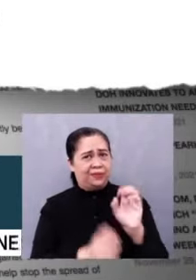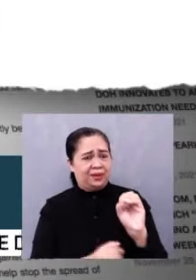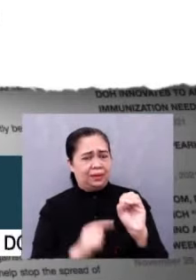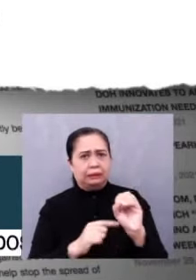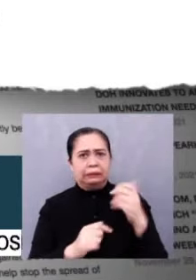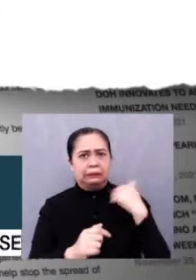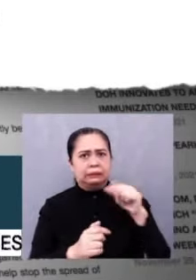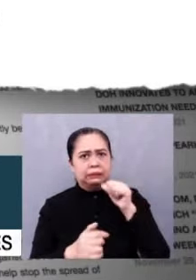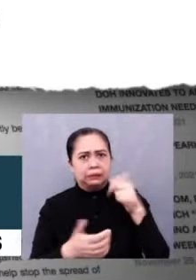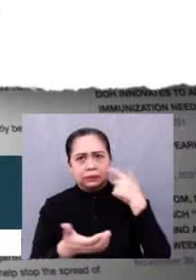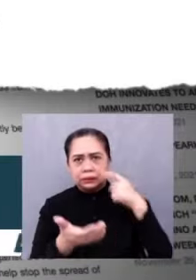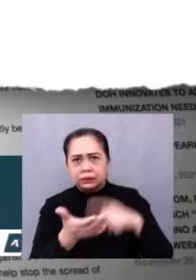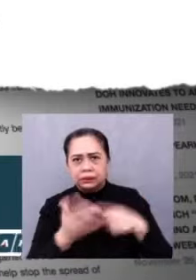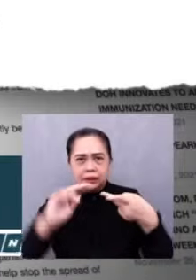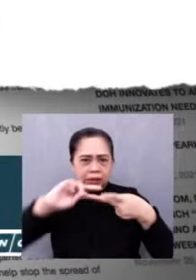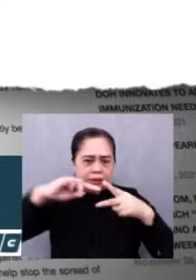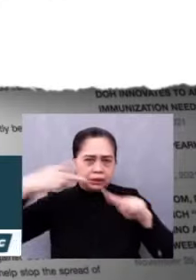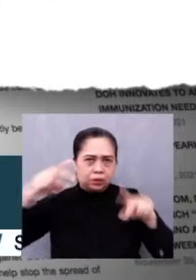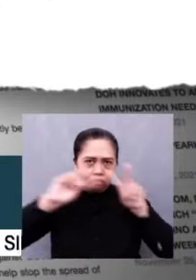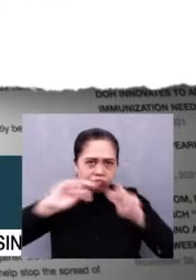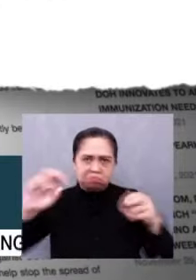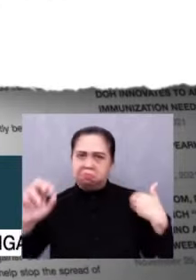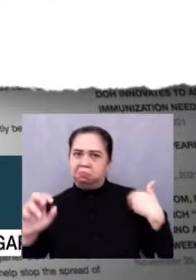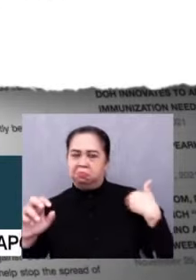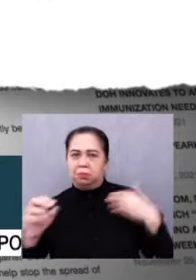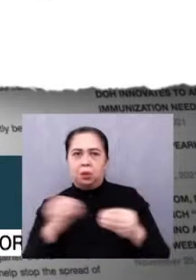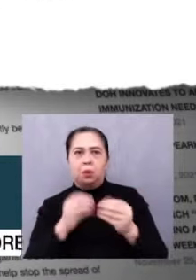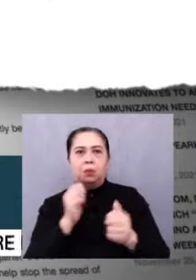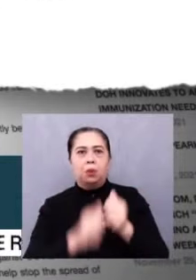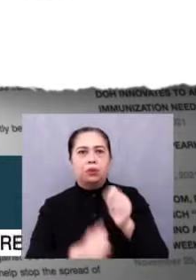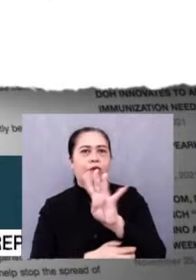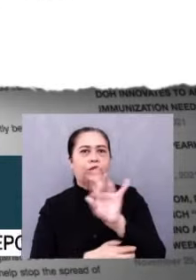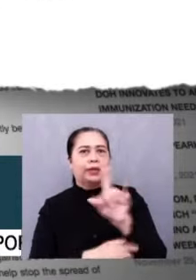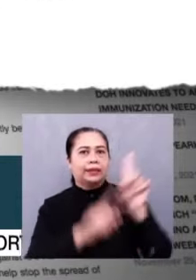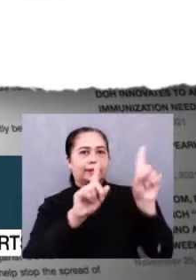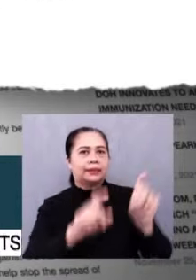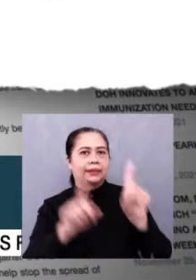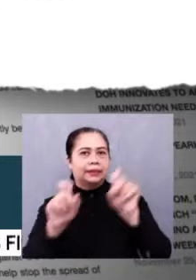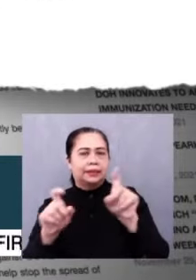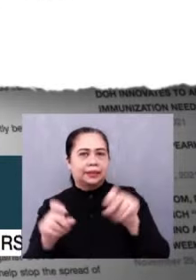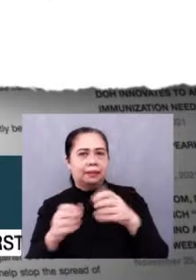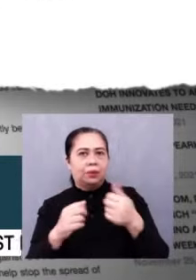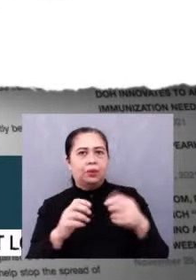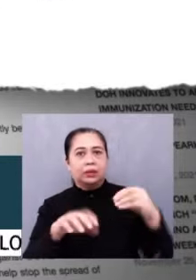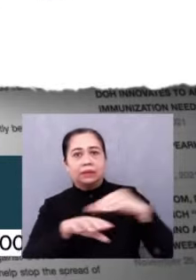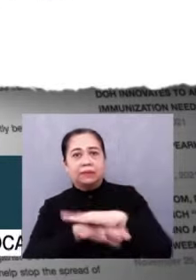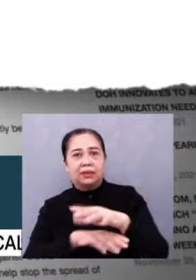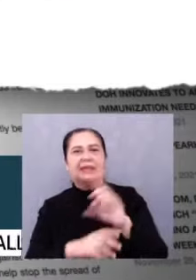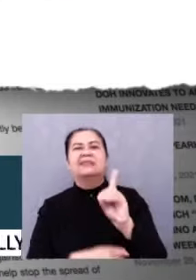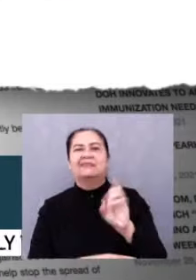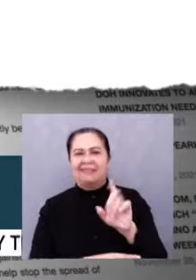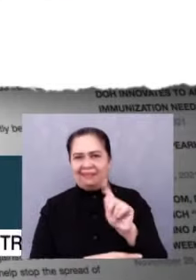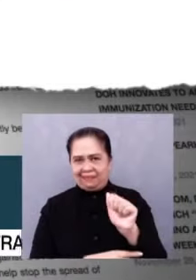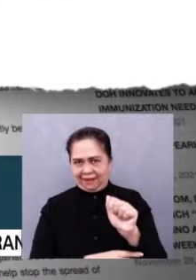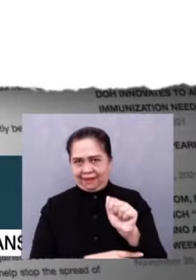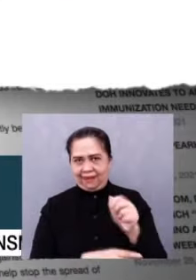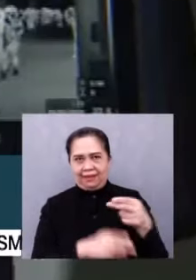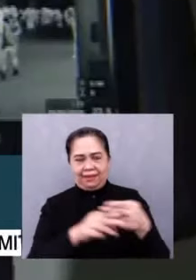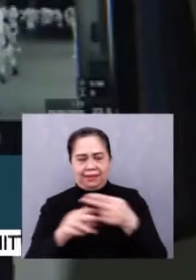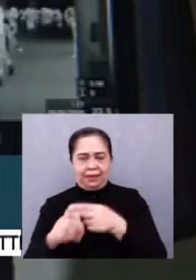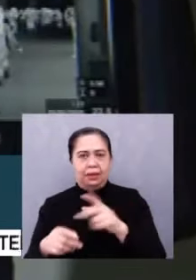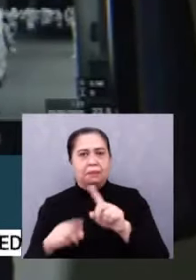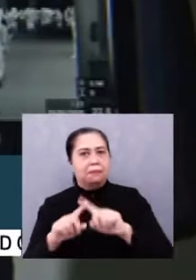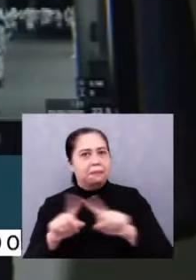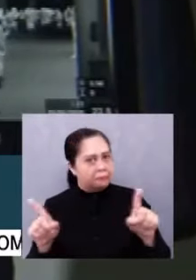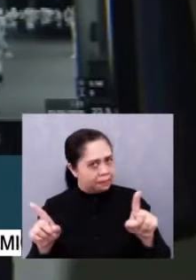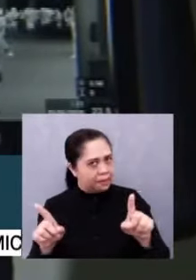latest genome sequencing. Most of the 48 sequence samples were infected with a Delta variant. However, this batch